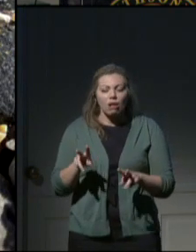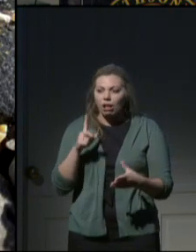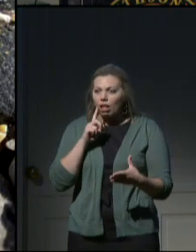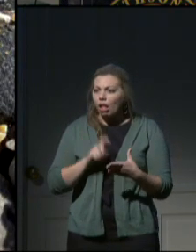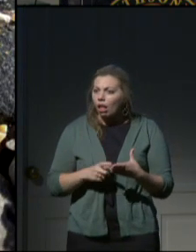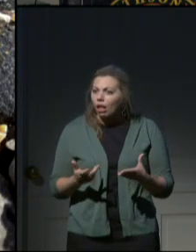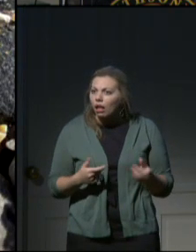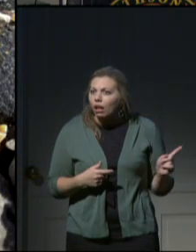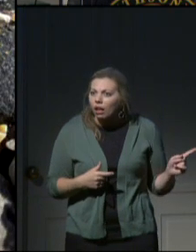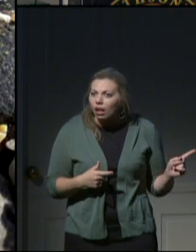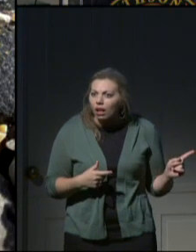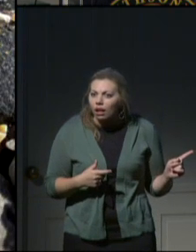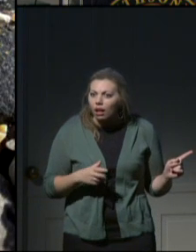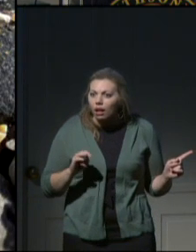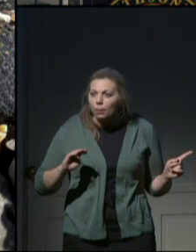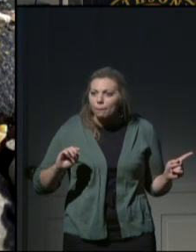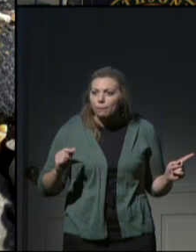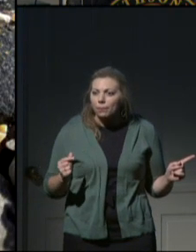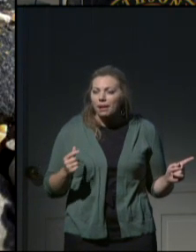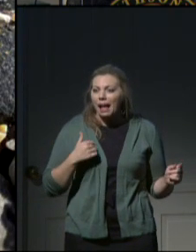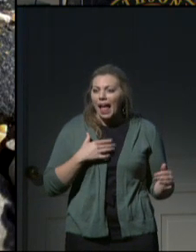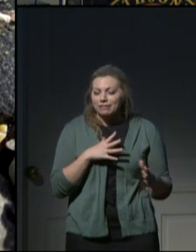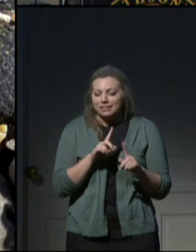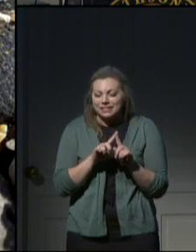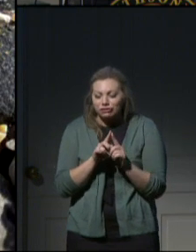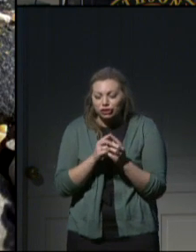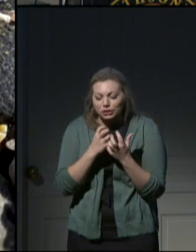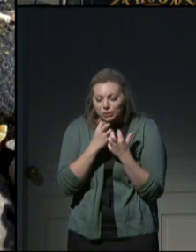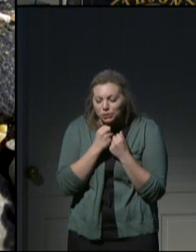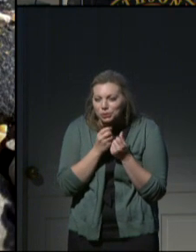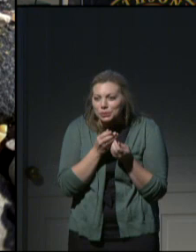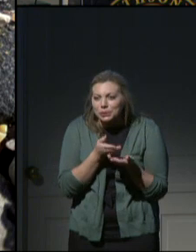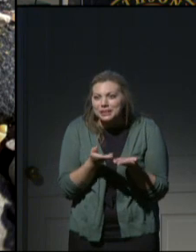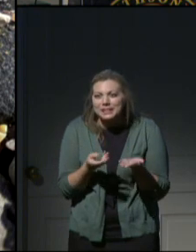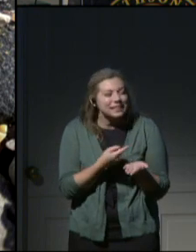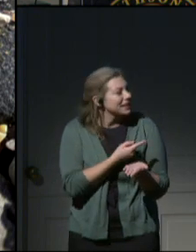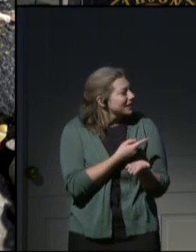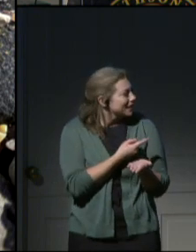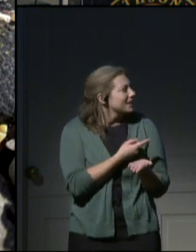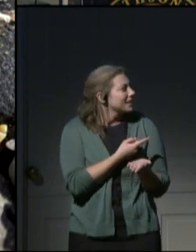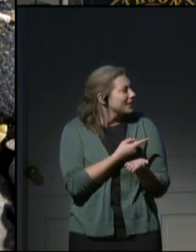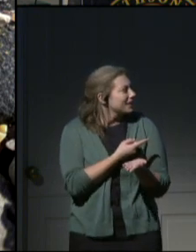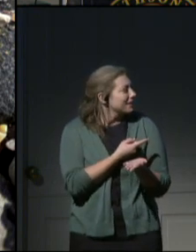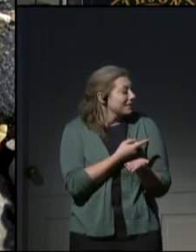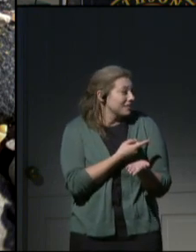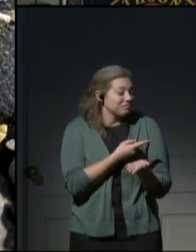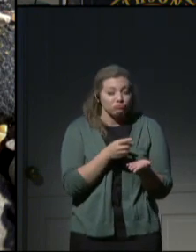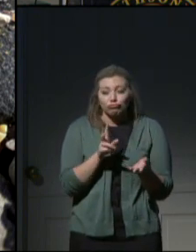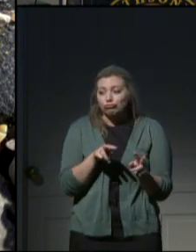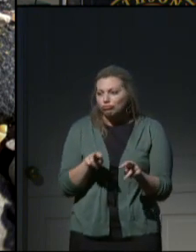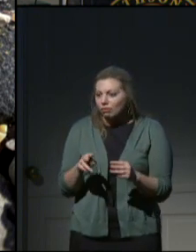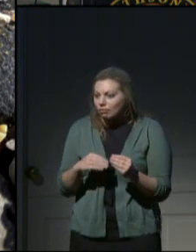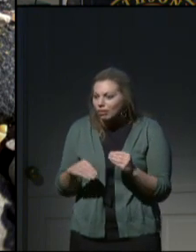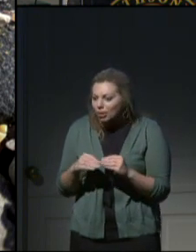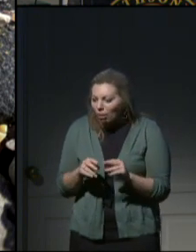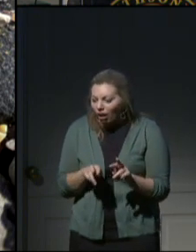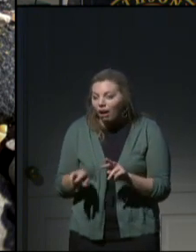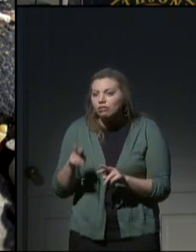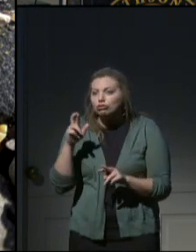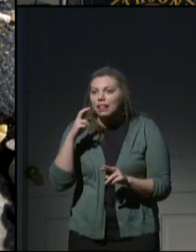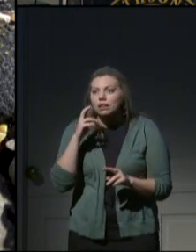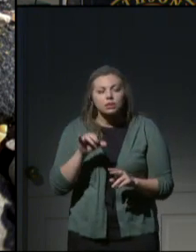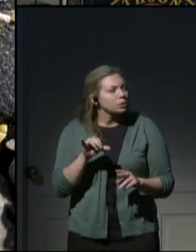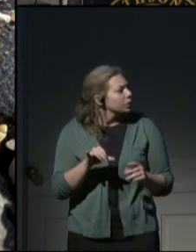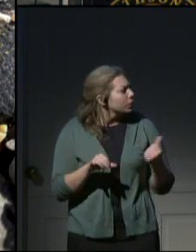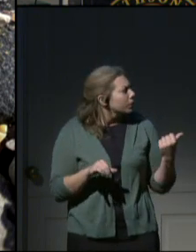suddenly discovered, oh my God, there are these little treasures, and well, looking around furthermore, we realized,